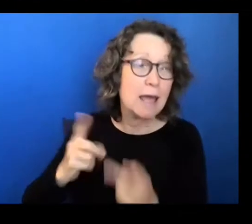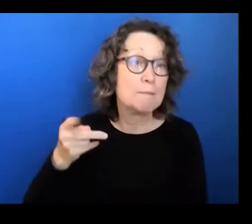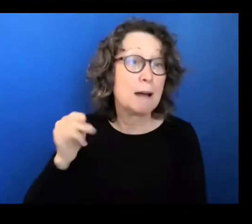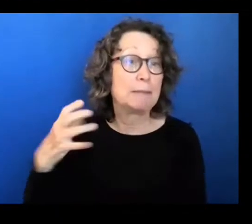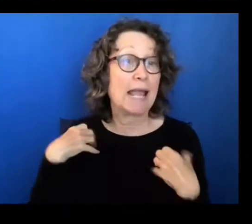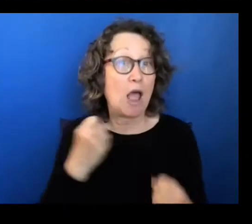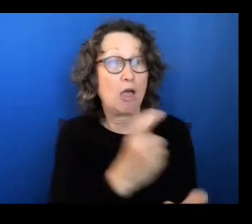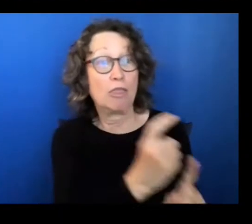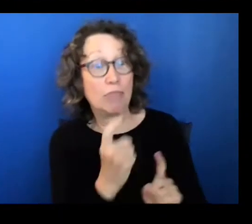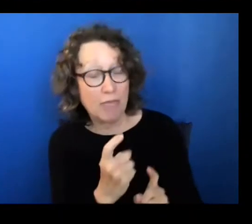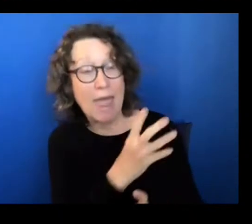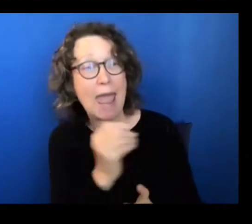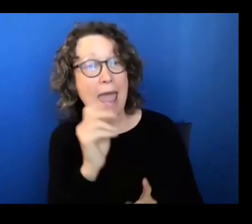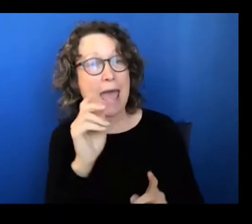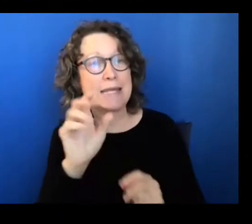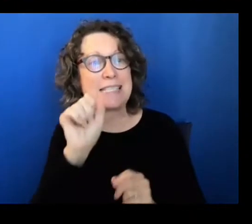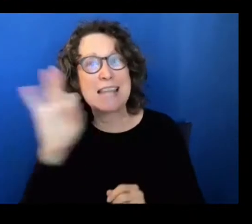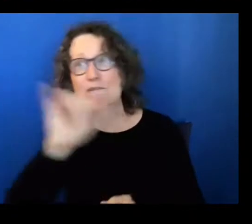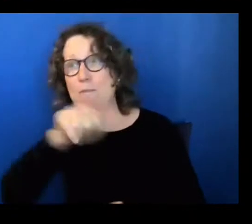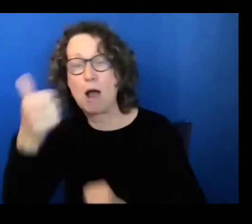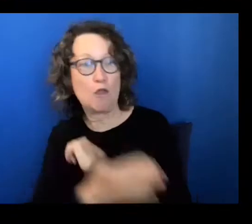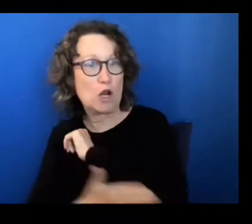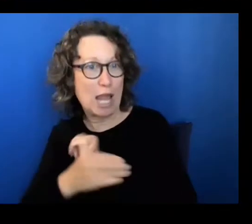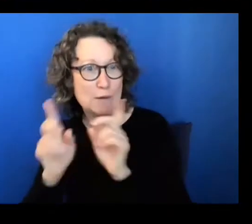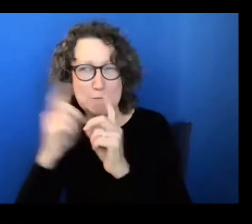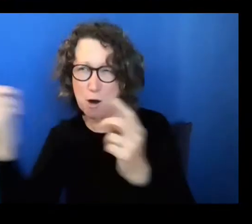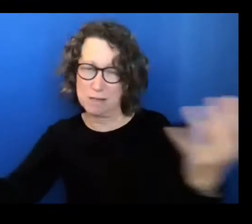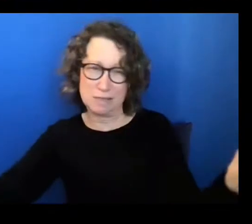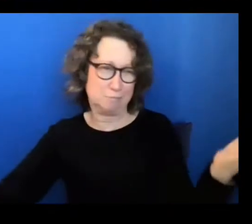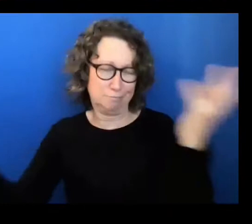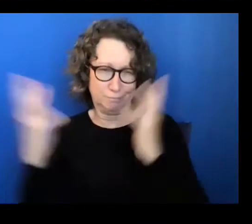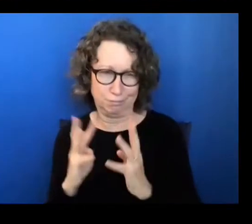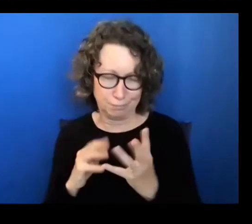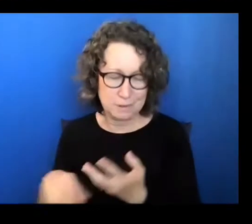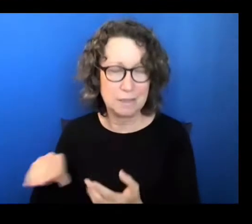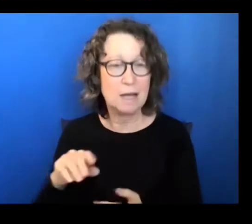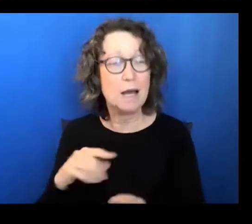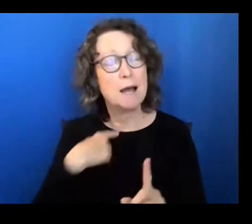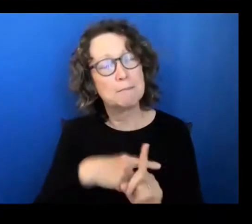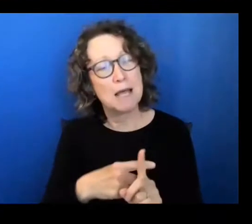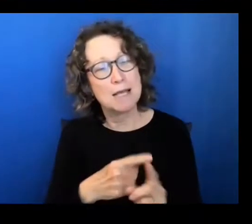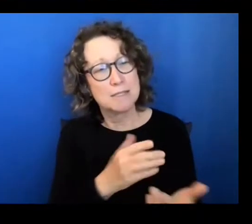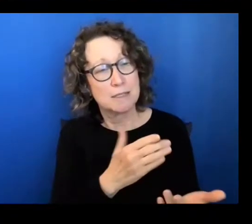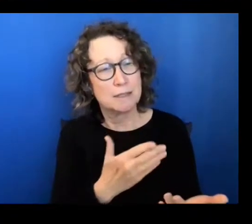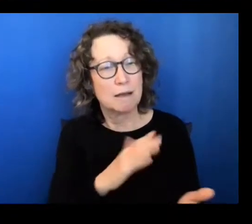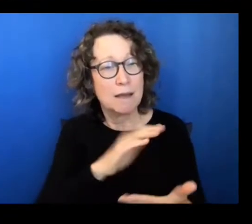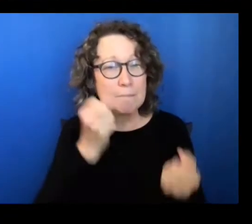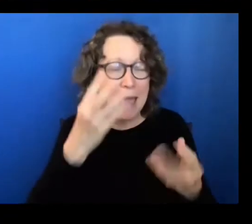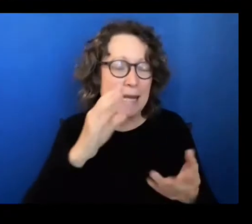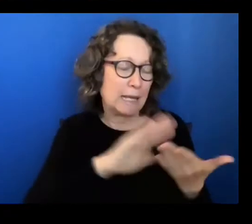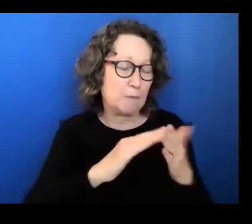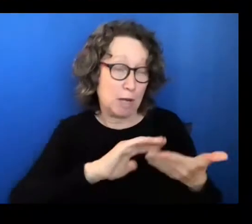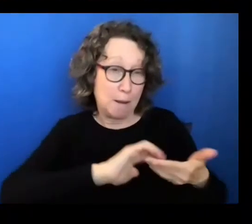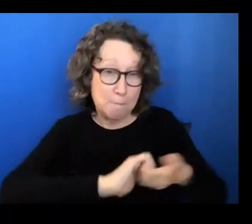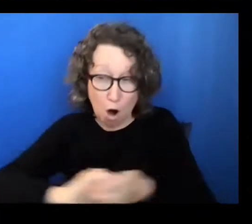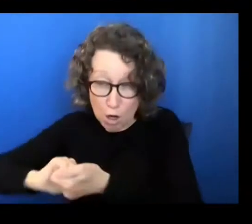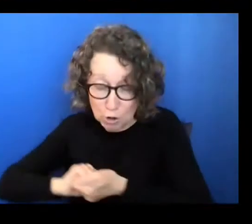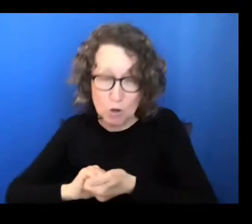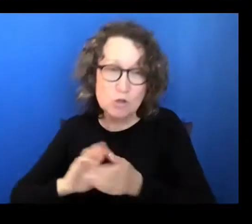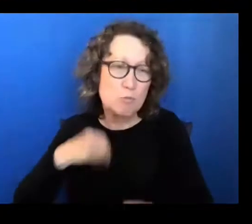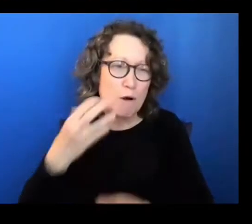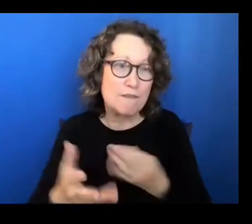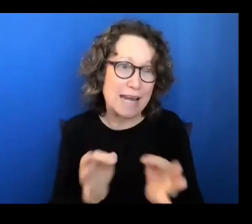staff, and staff from other county departments. I also appreciate our various community partners who are